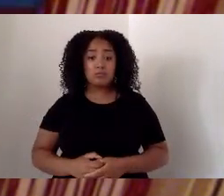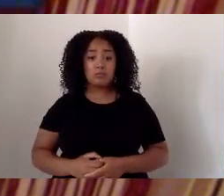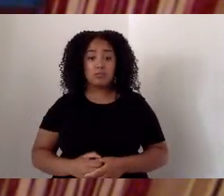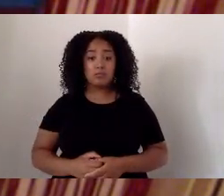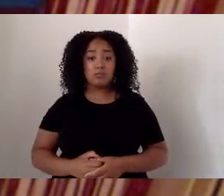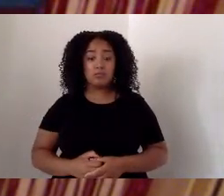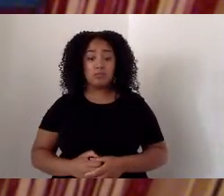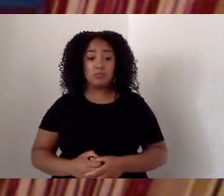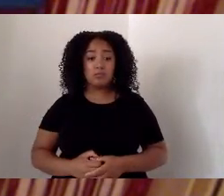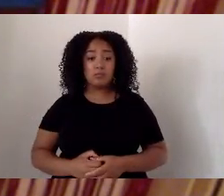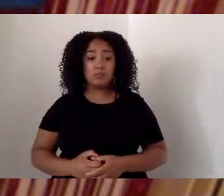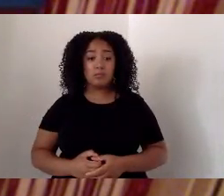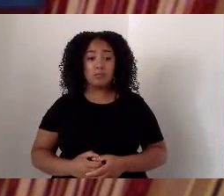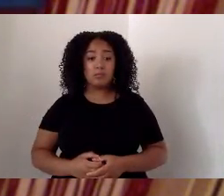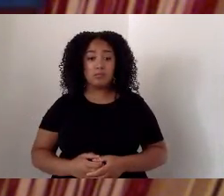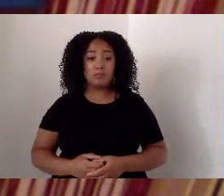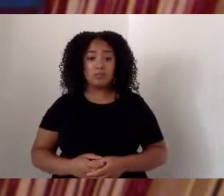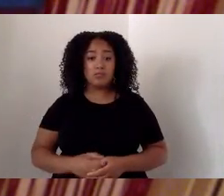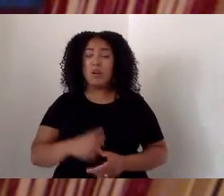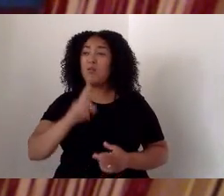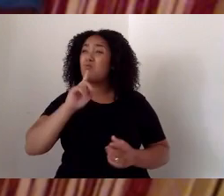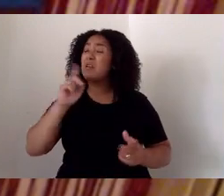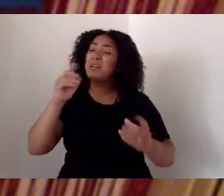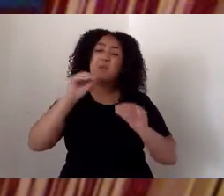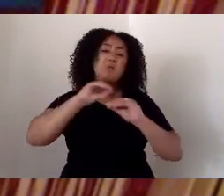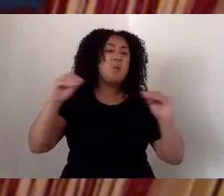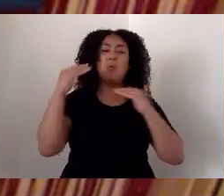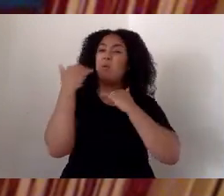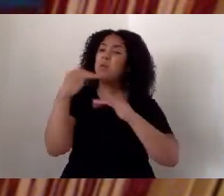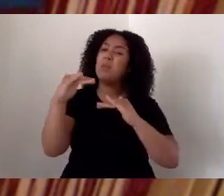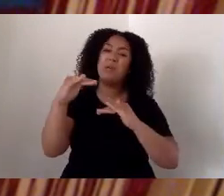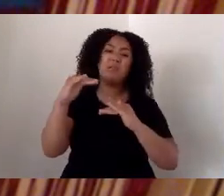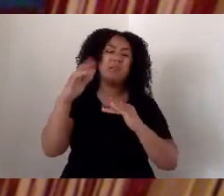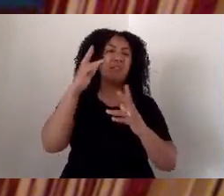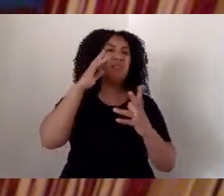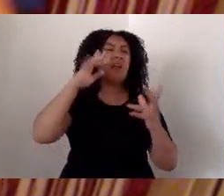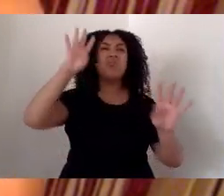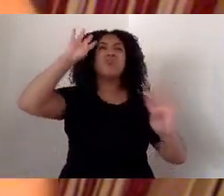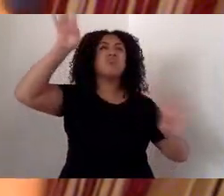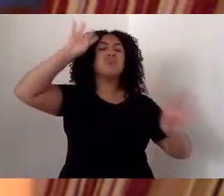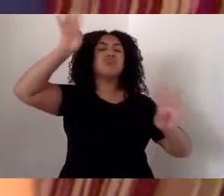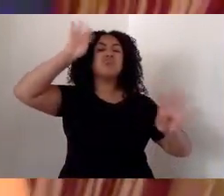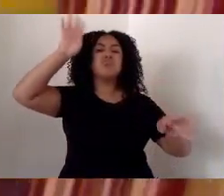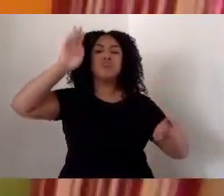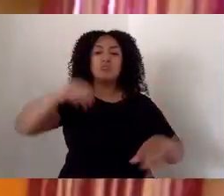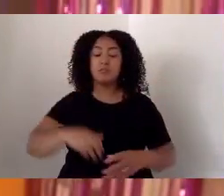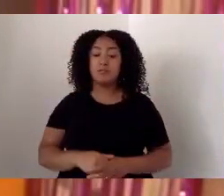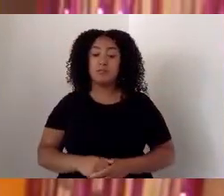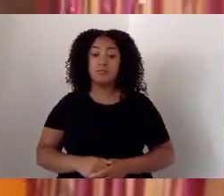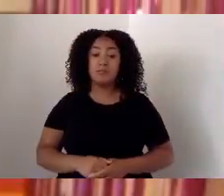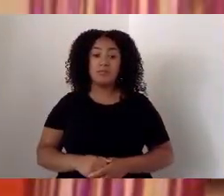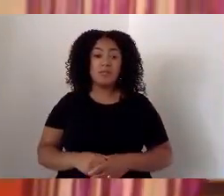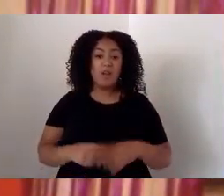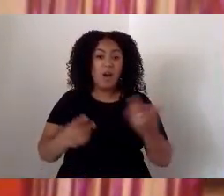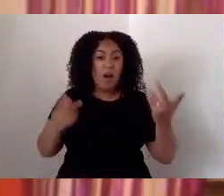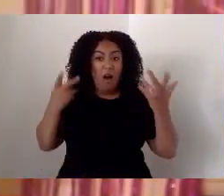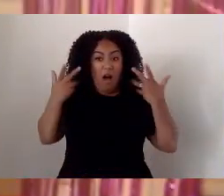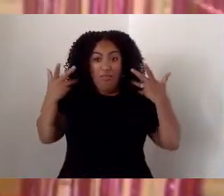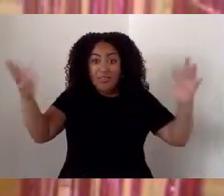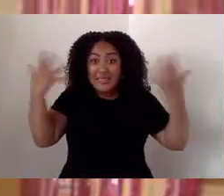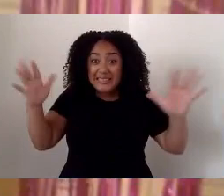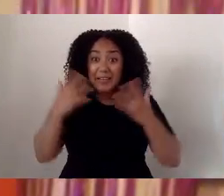There's endless possibilities. And just like that, folks, we're all done.